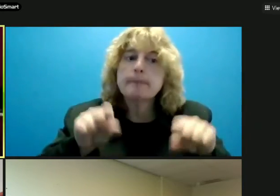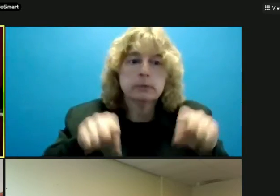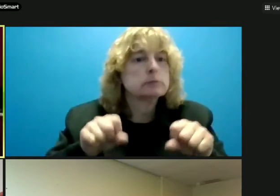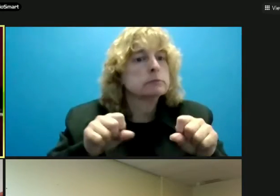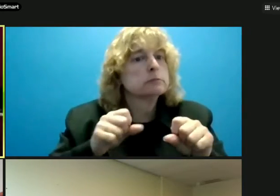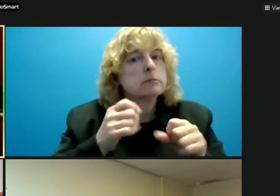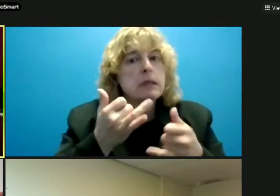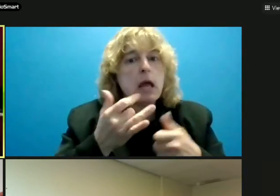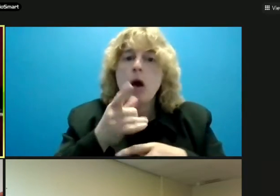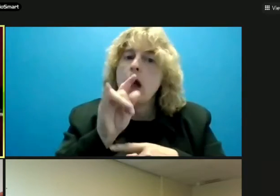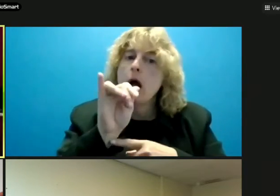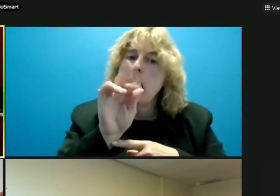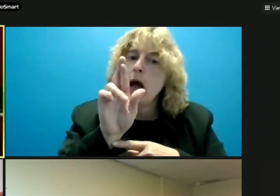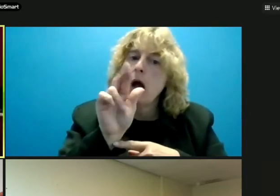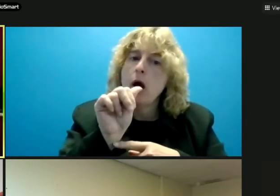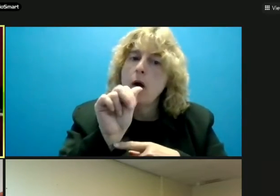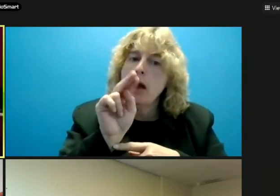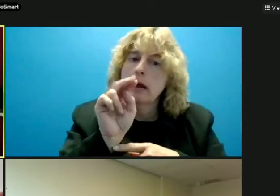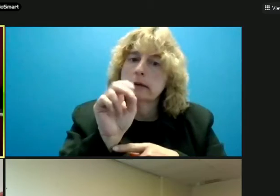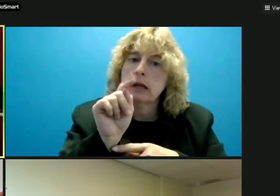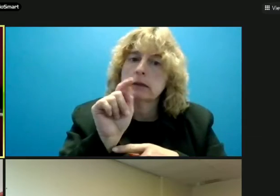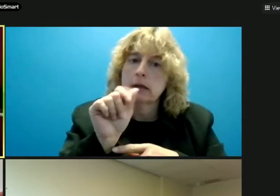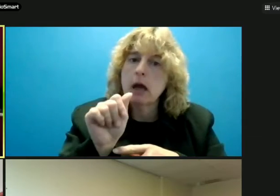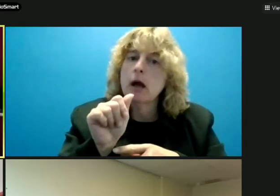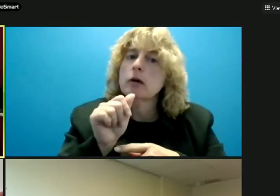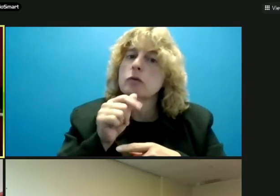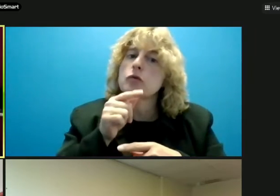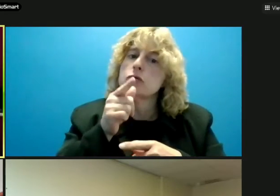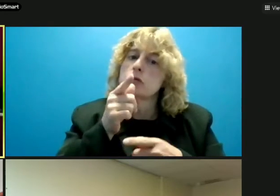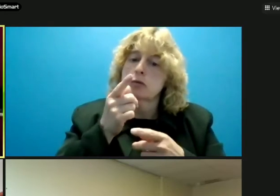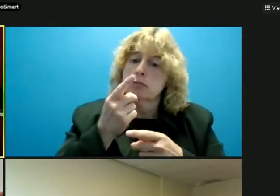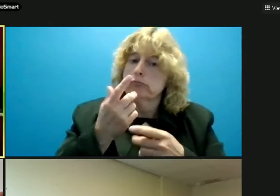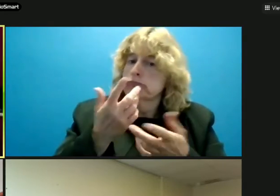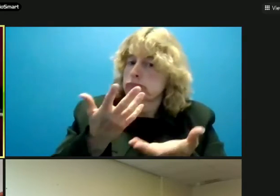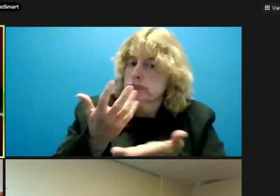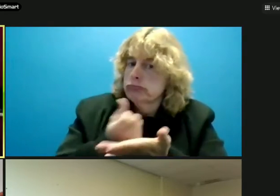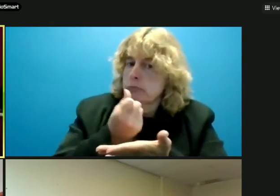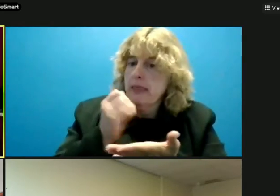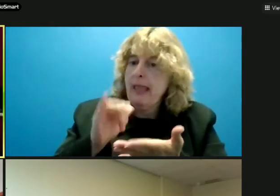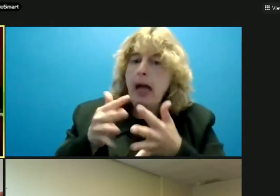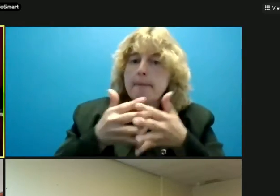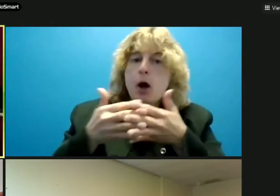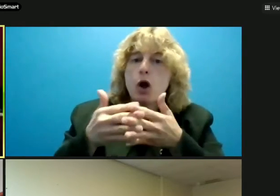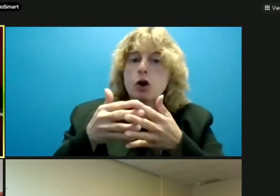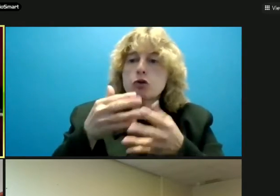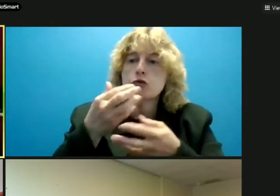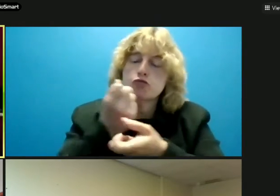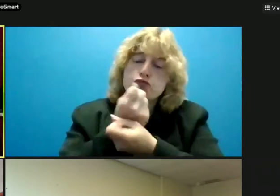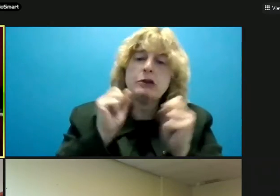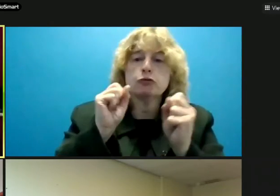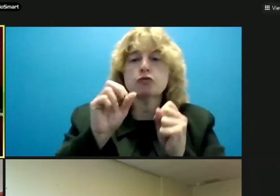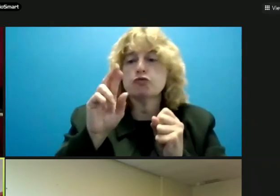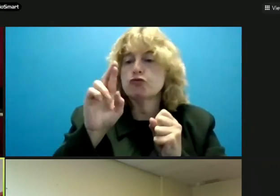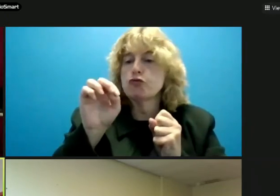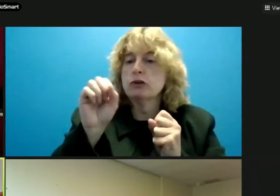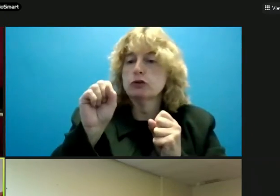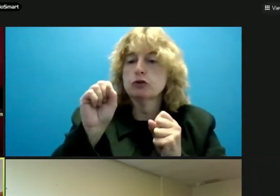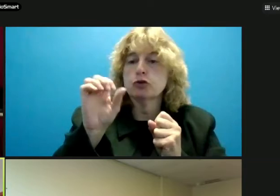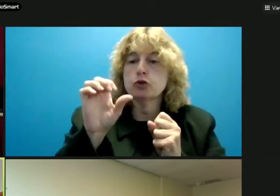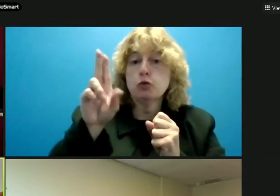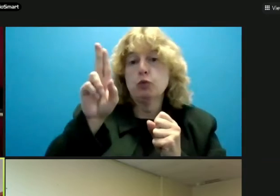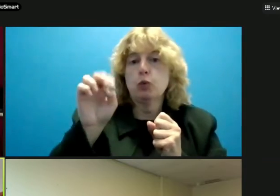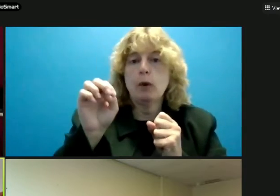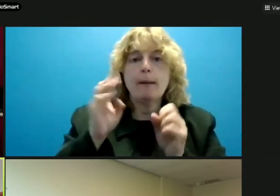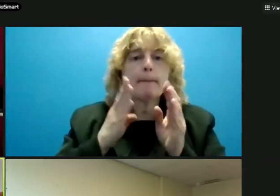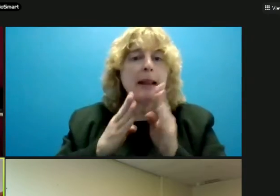the opportunities that are part of the American Rescue Plan and those funds? Yes, and I would